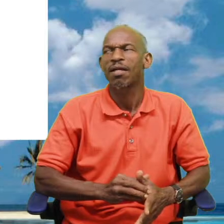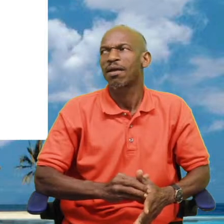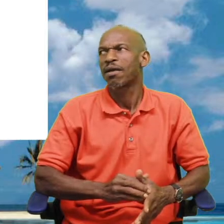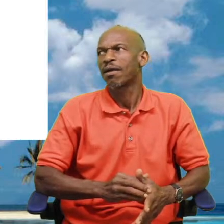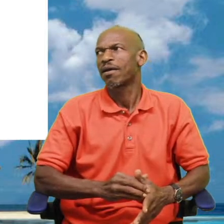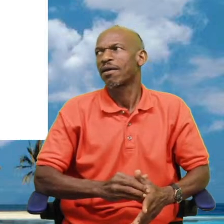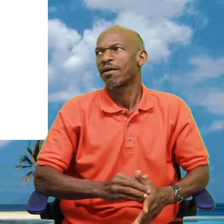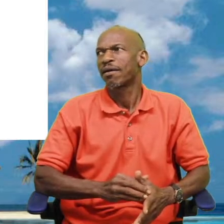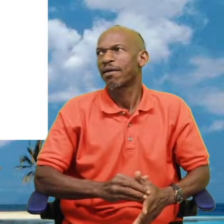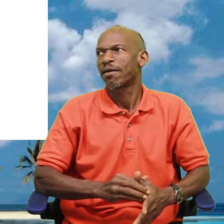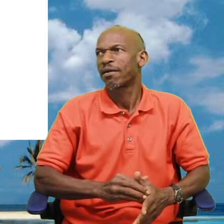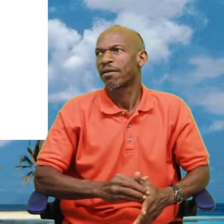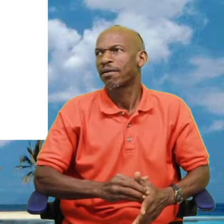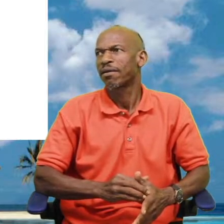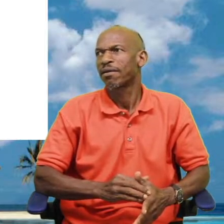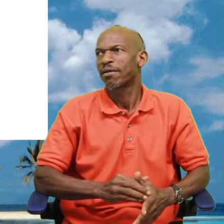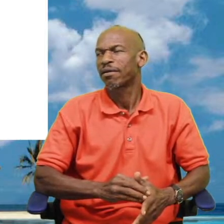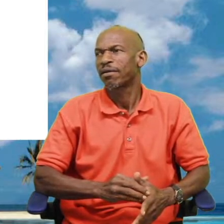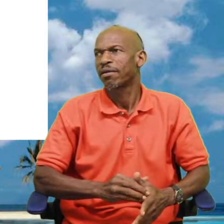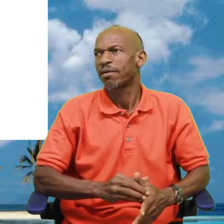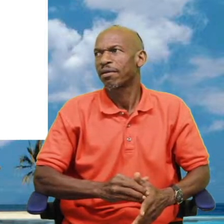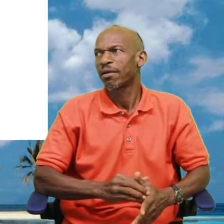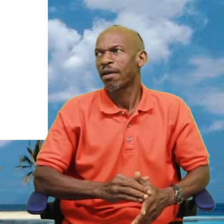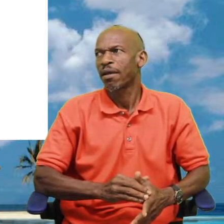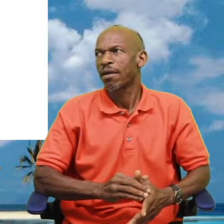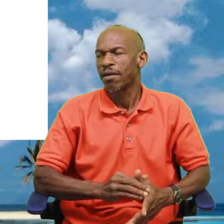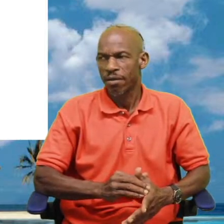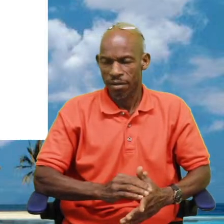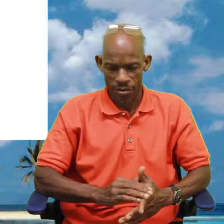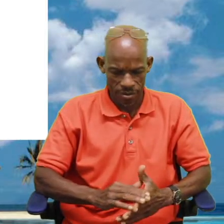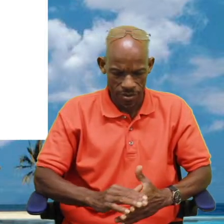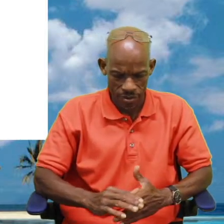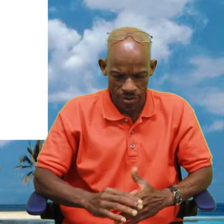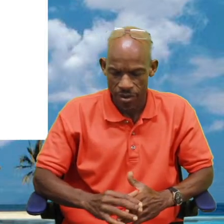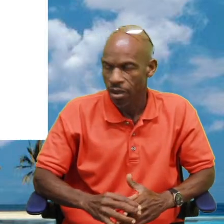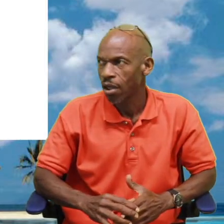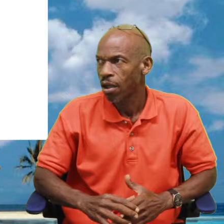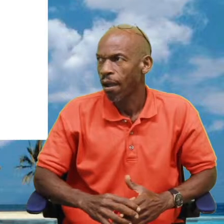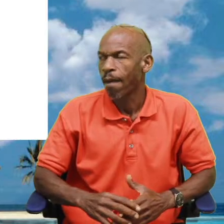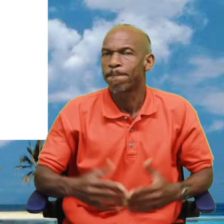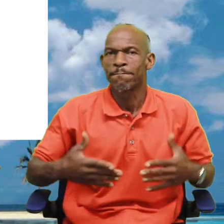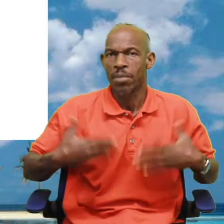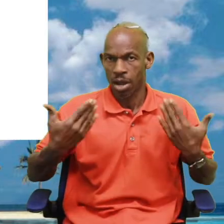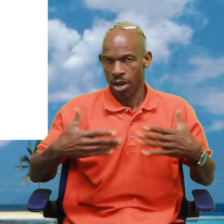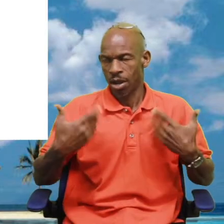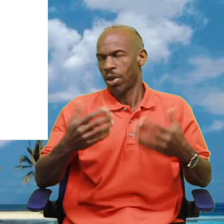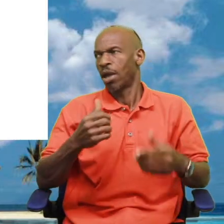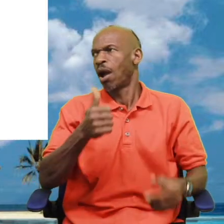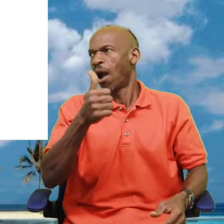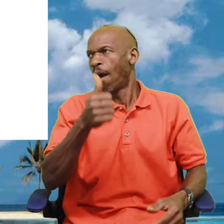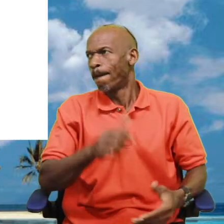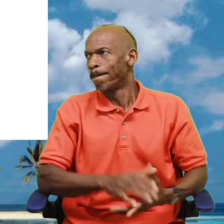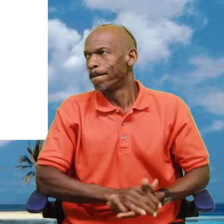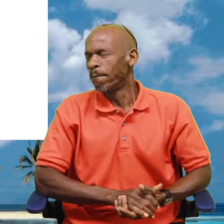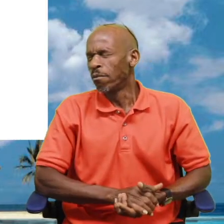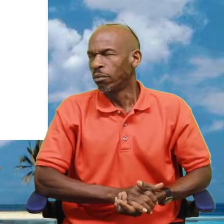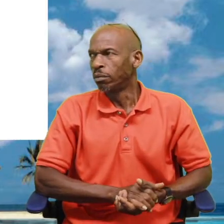we have, I'm going to use a black. All right, so we're choosing the adjectives. So we have happy.